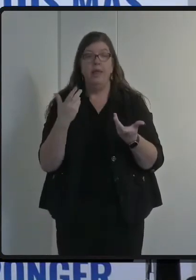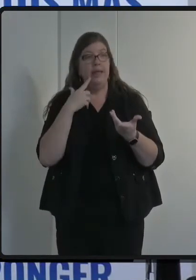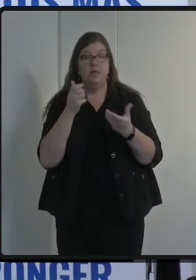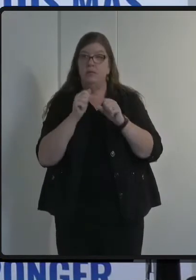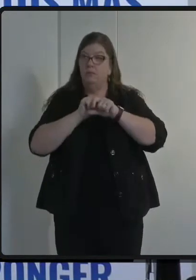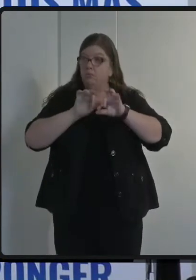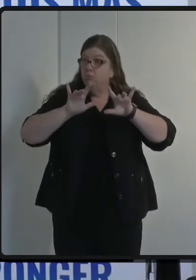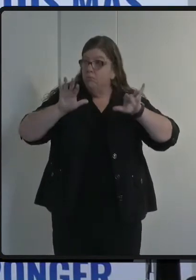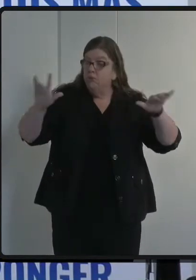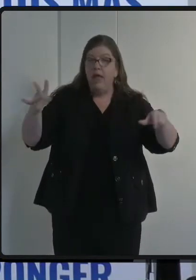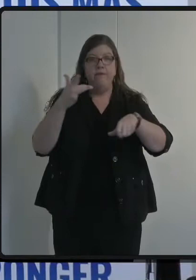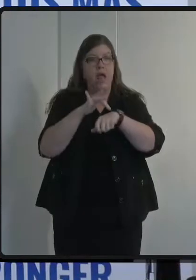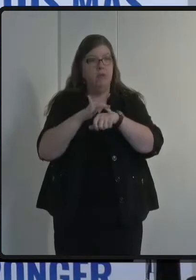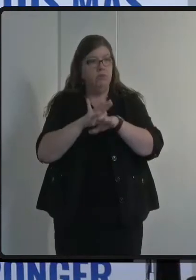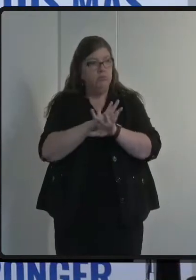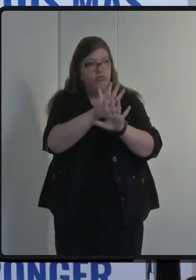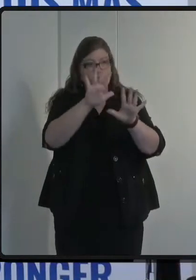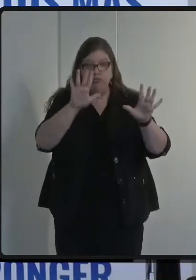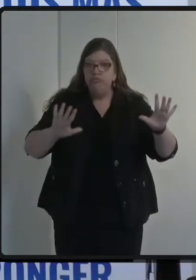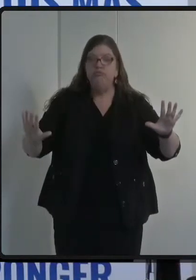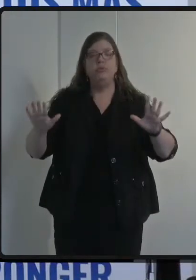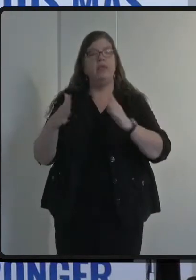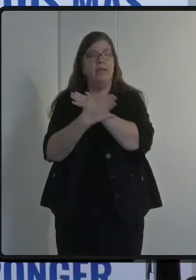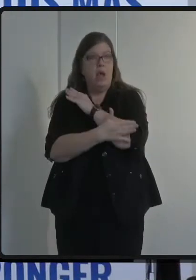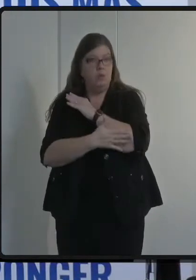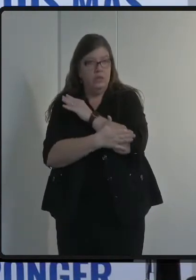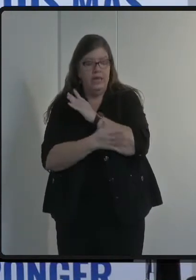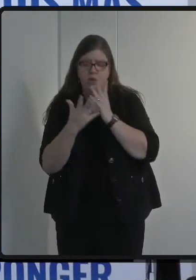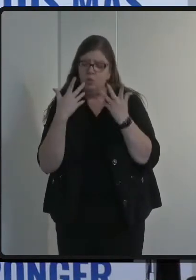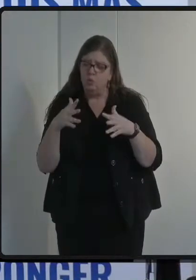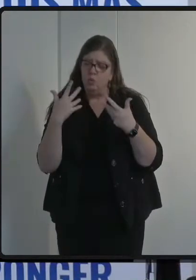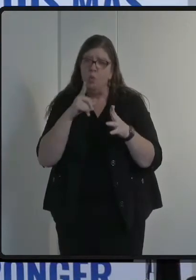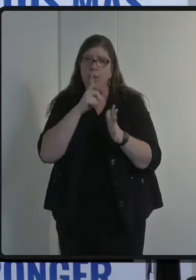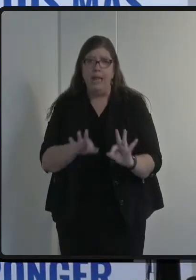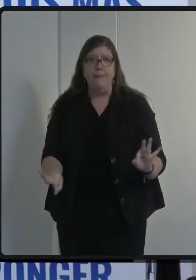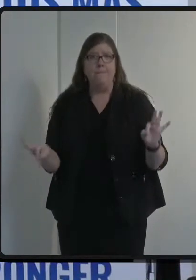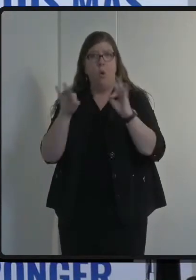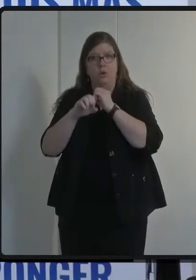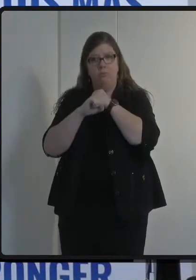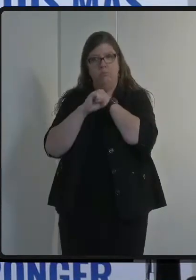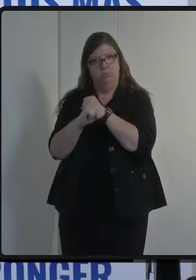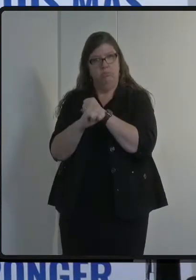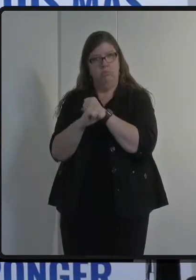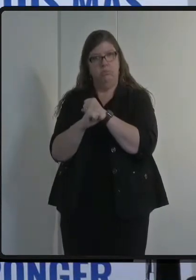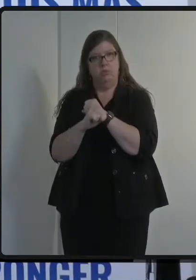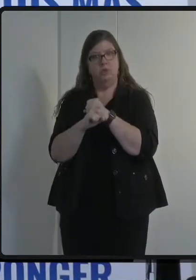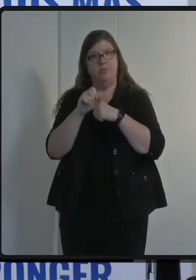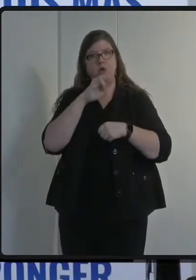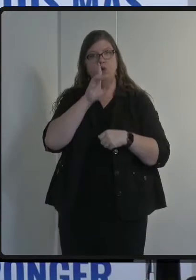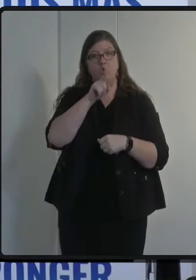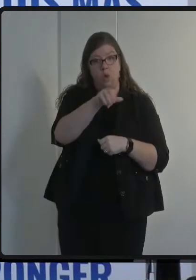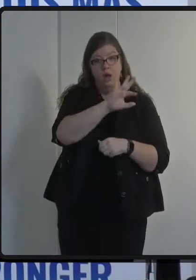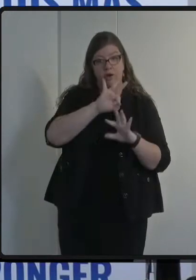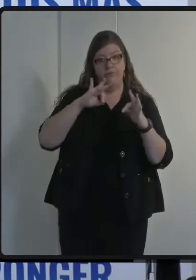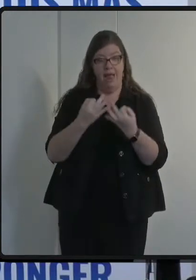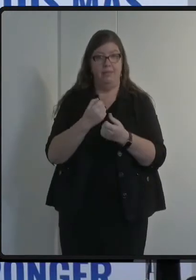available throughout our county. It is critically important prevention to safeguard you and your